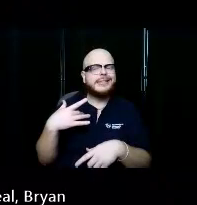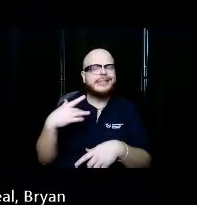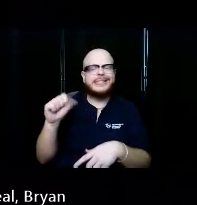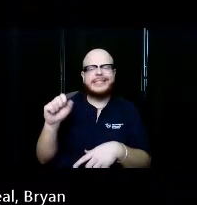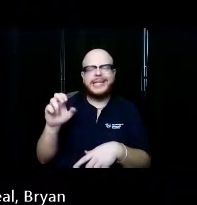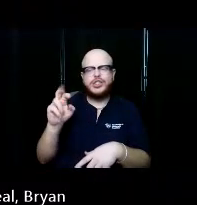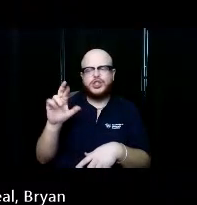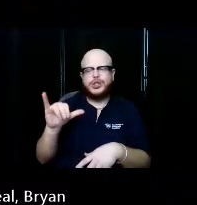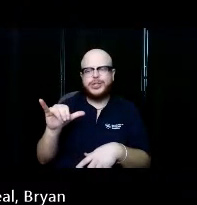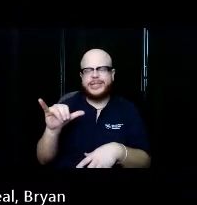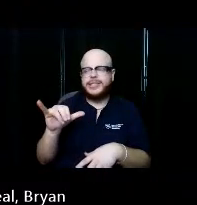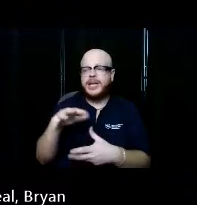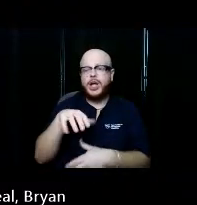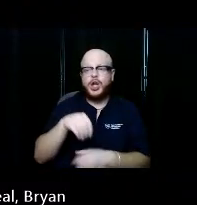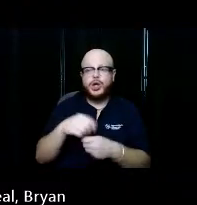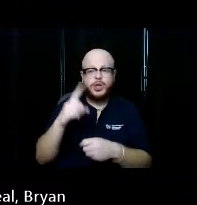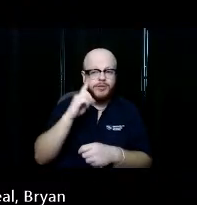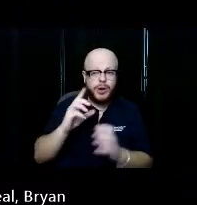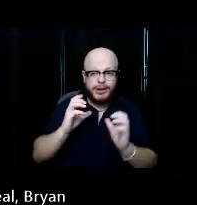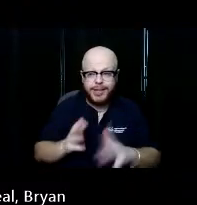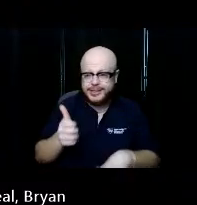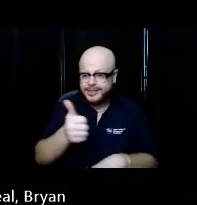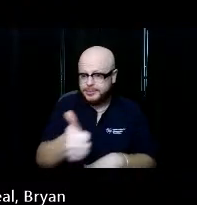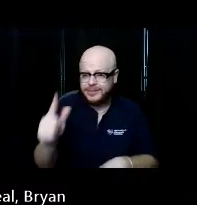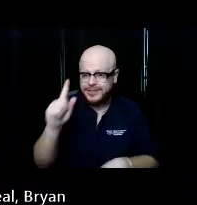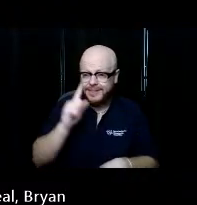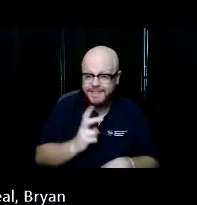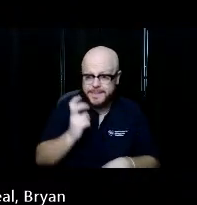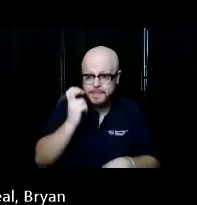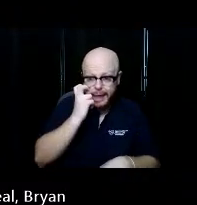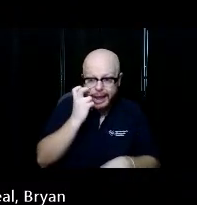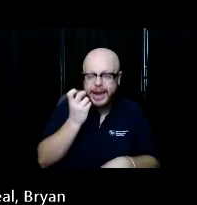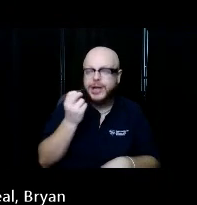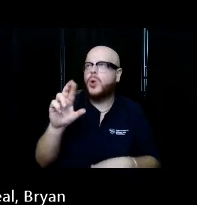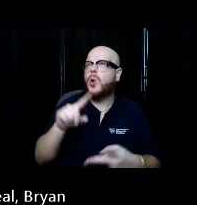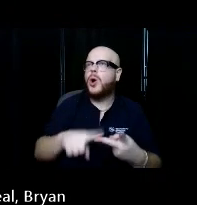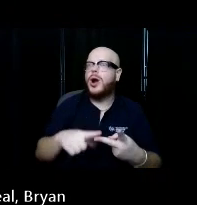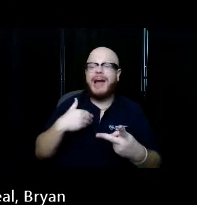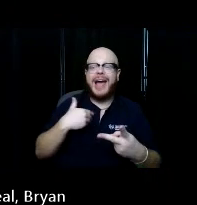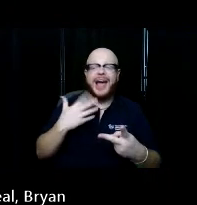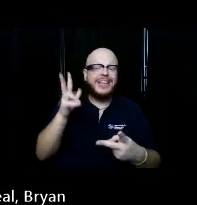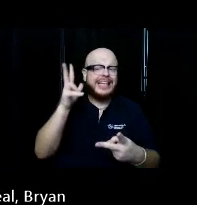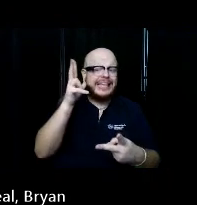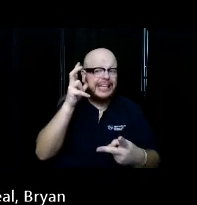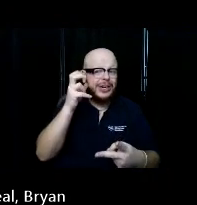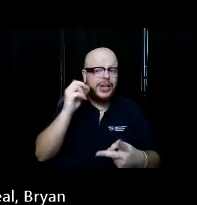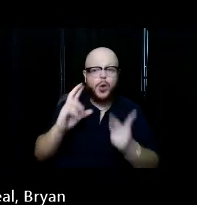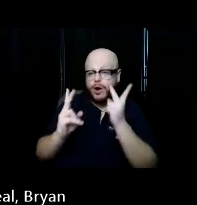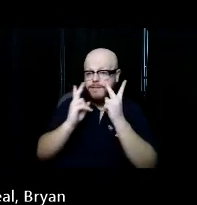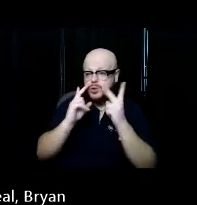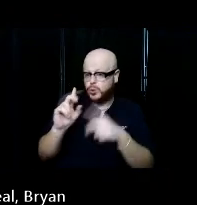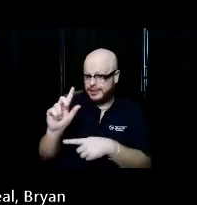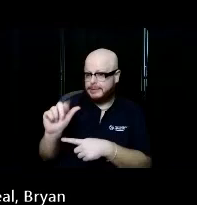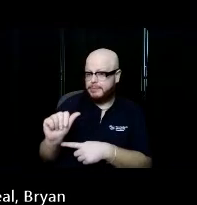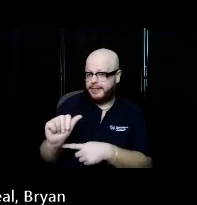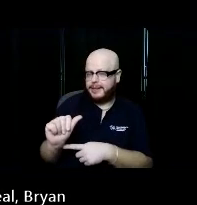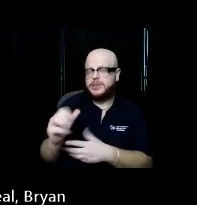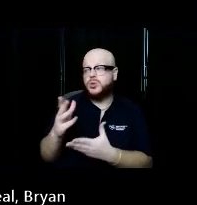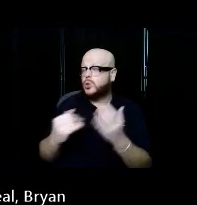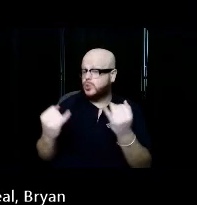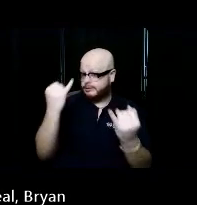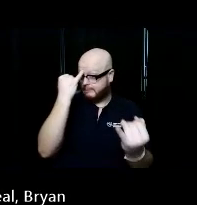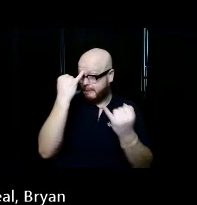are deafblind or who have hearing or visual disabilities. And so some ideas of what you